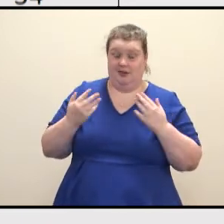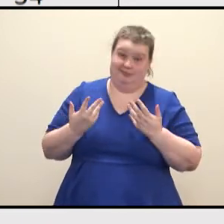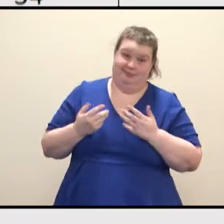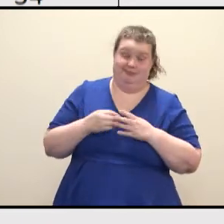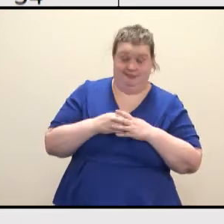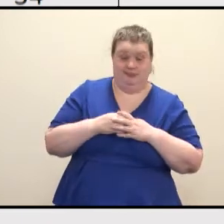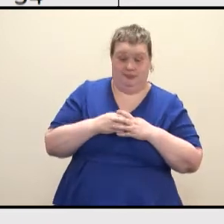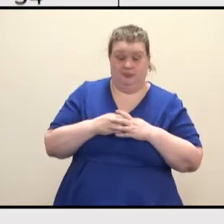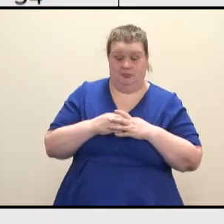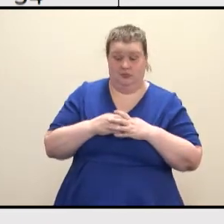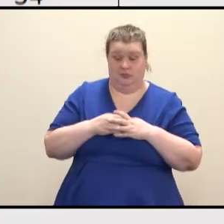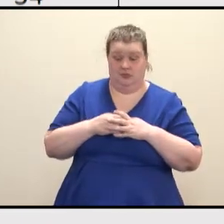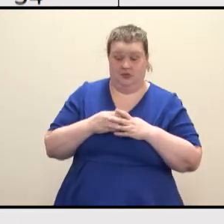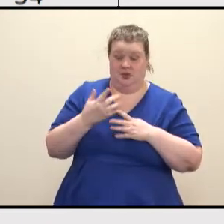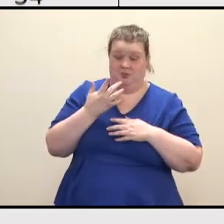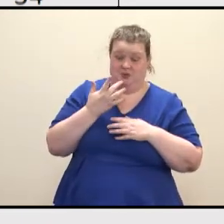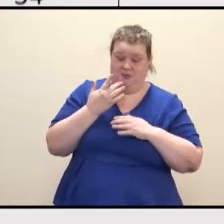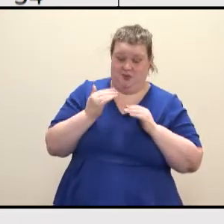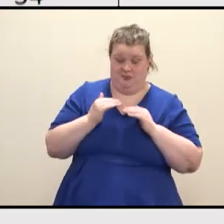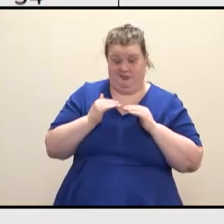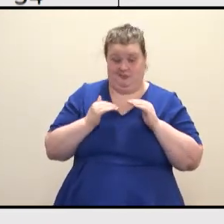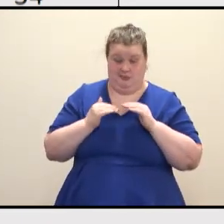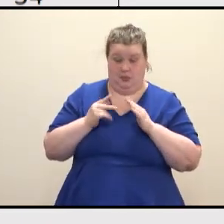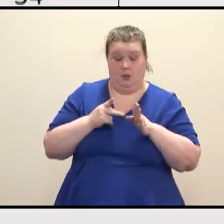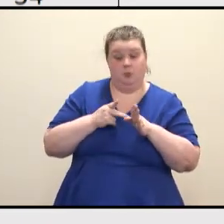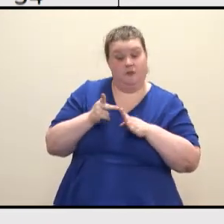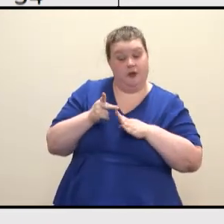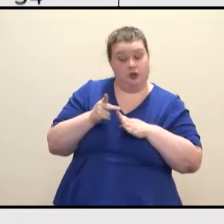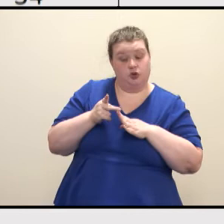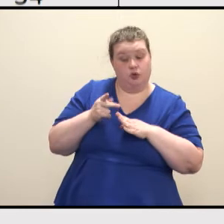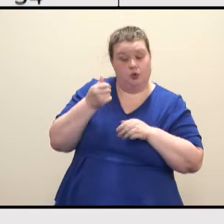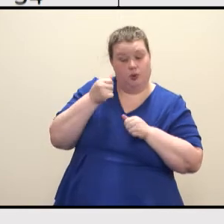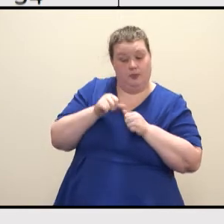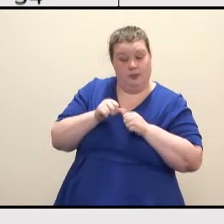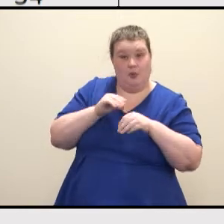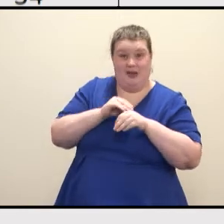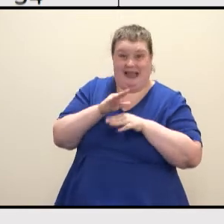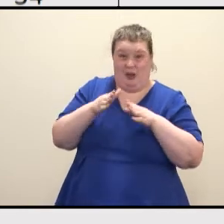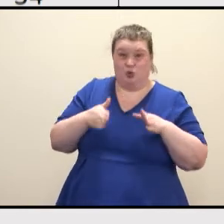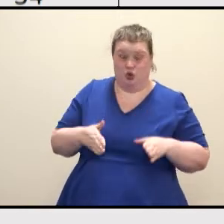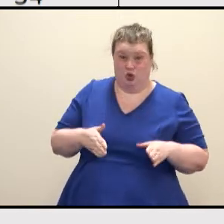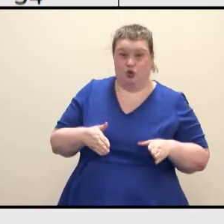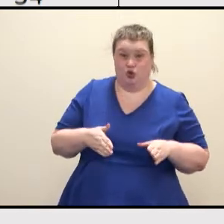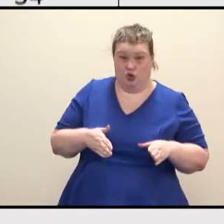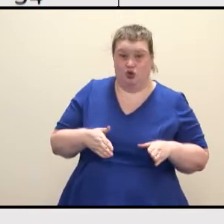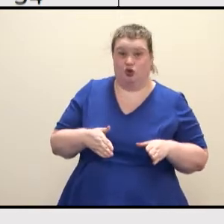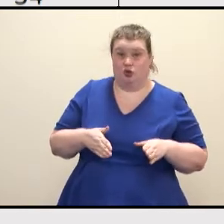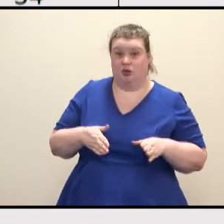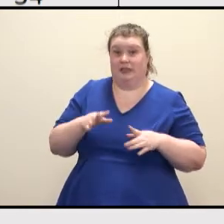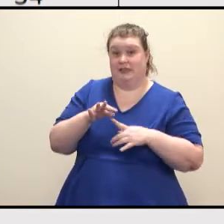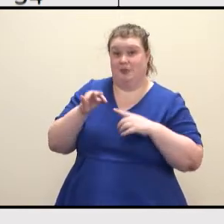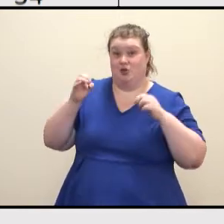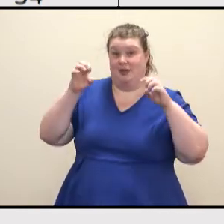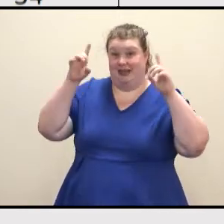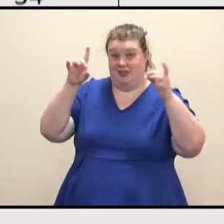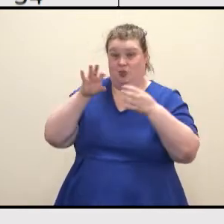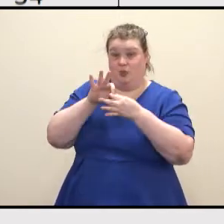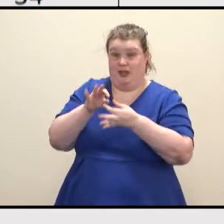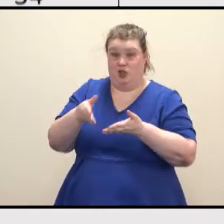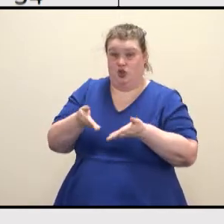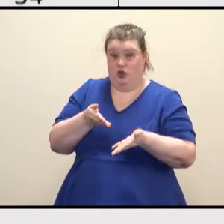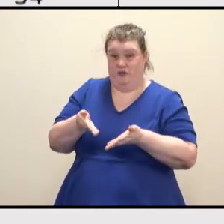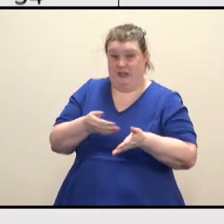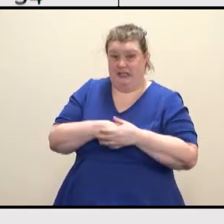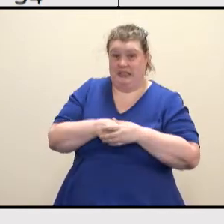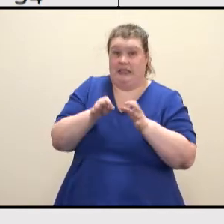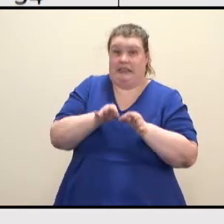them probably a little bit stronger. Professional, you have to remember that is where your school counselors are, your special education related services, and some of